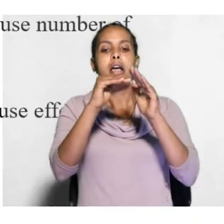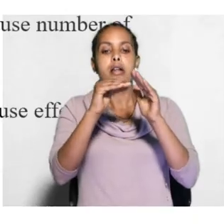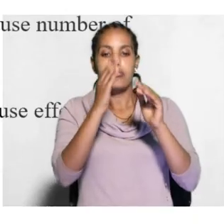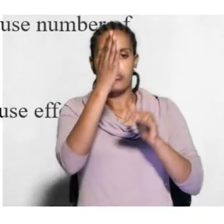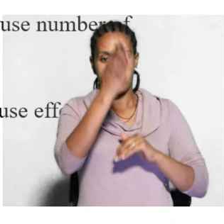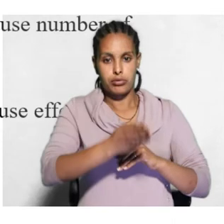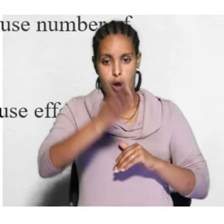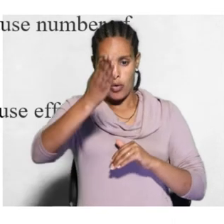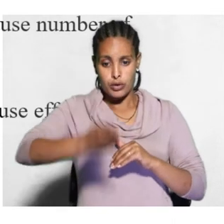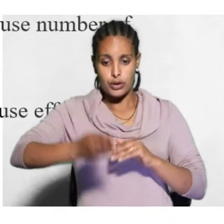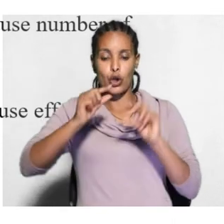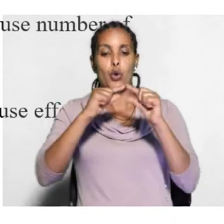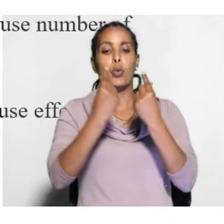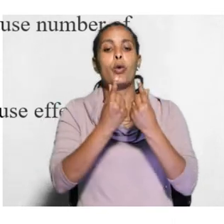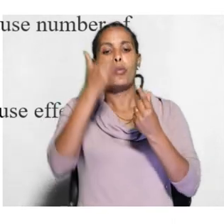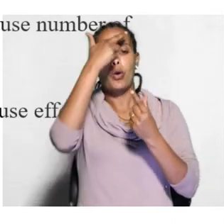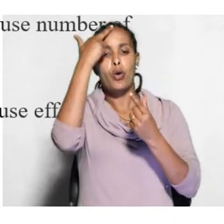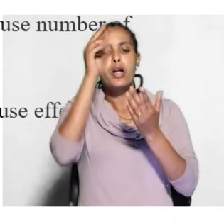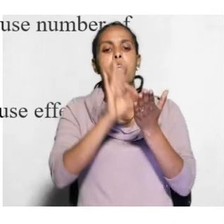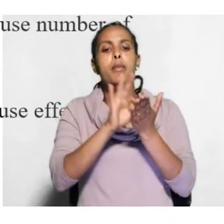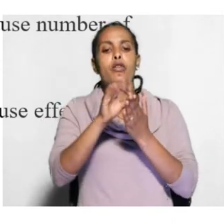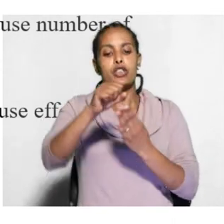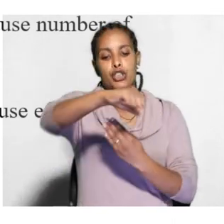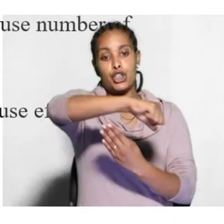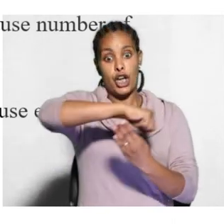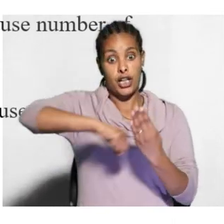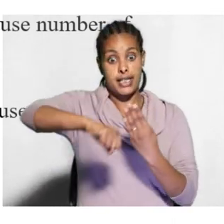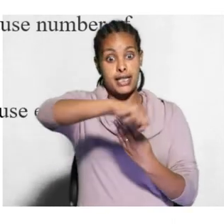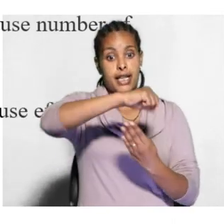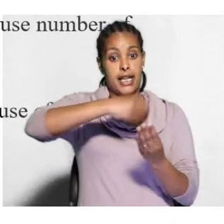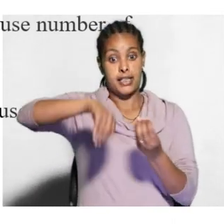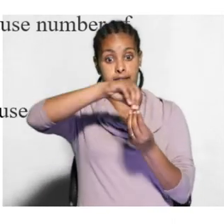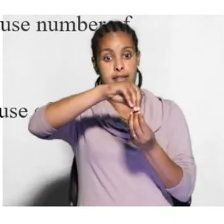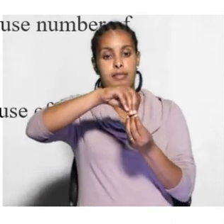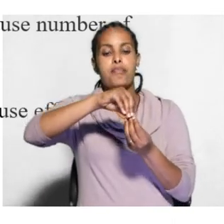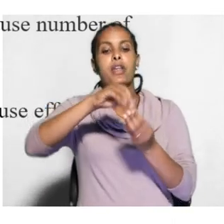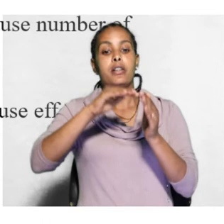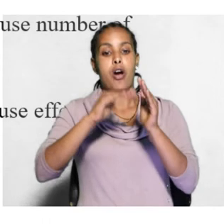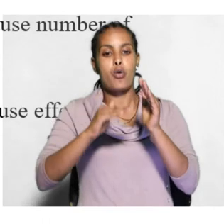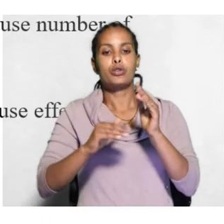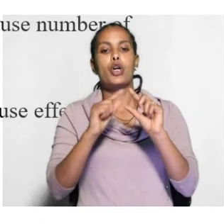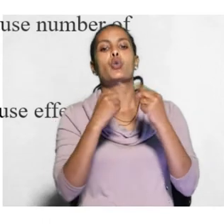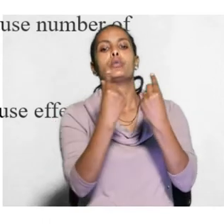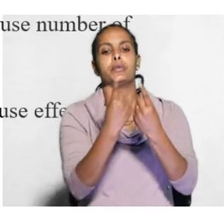group. Why? Because number of shells increases down the